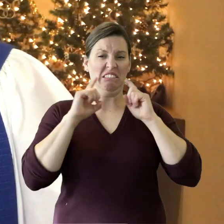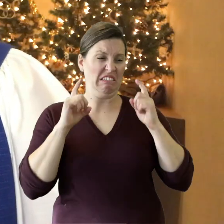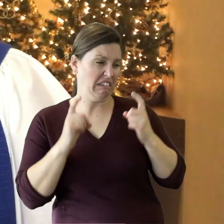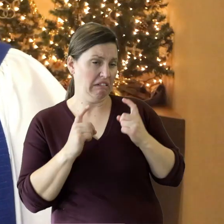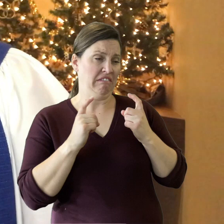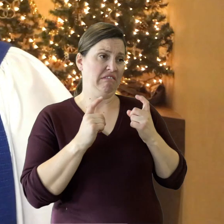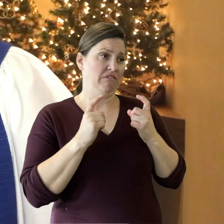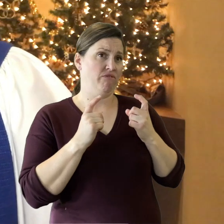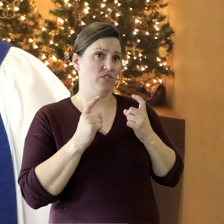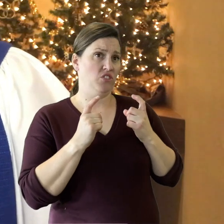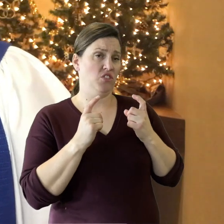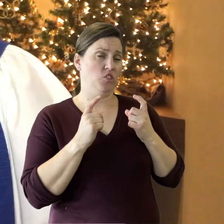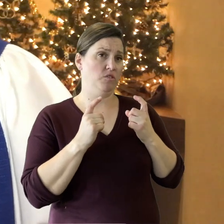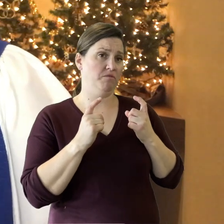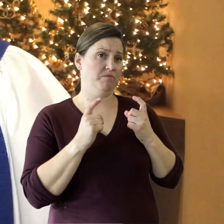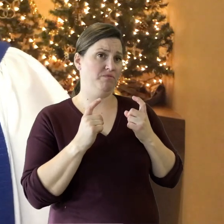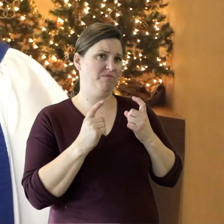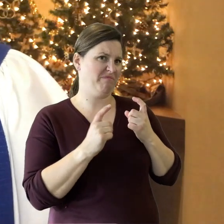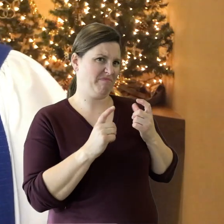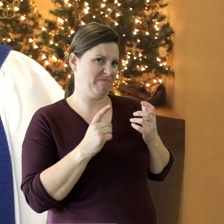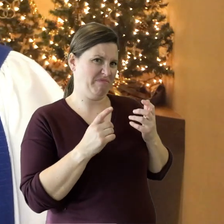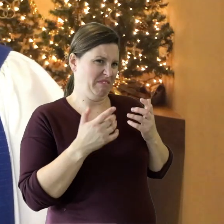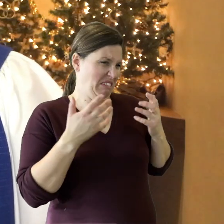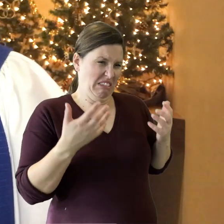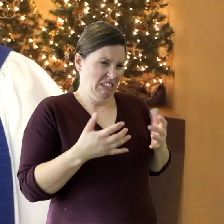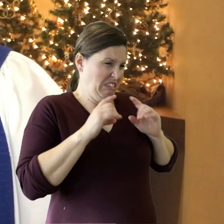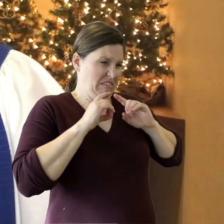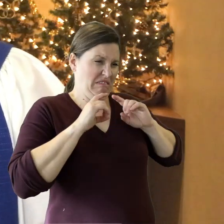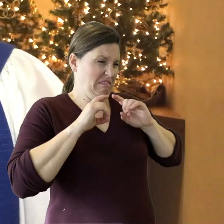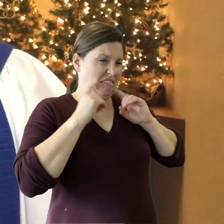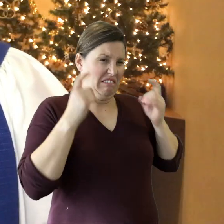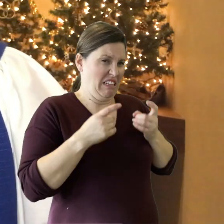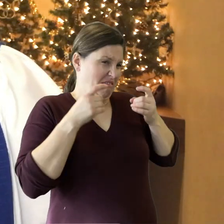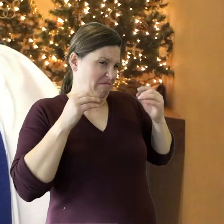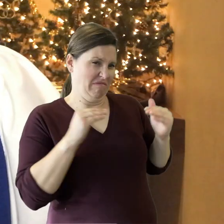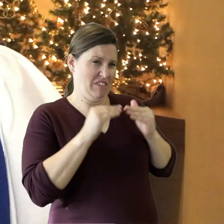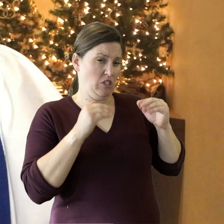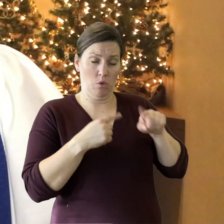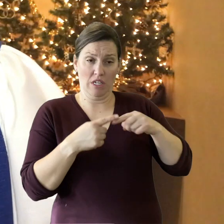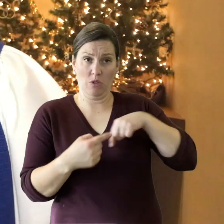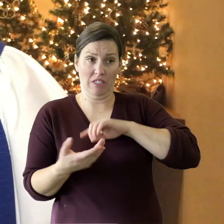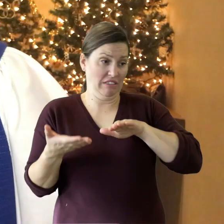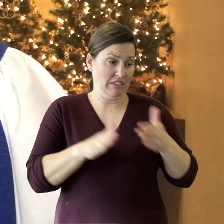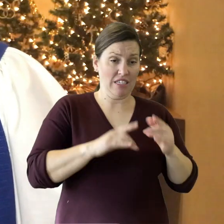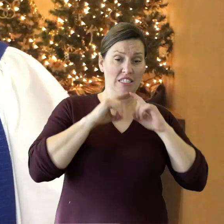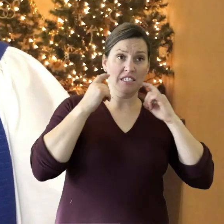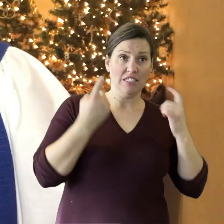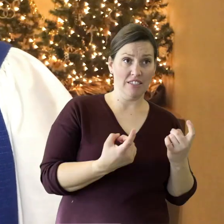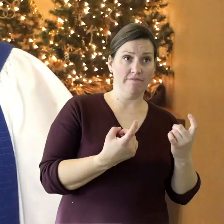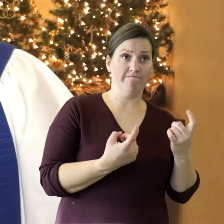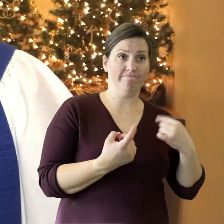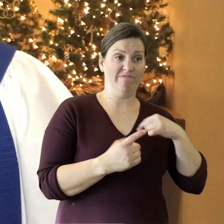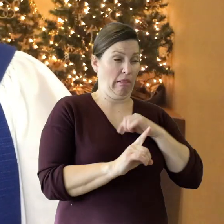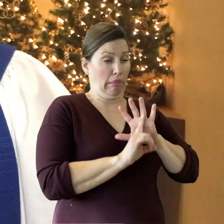sin and its consequences. When we were dead in sin